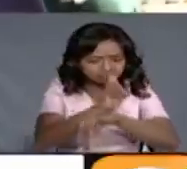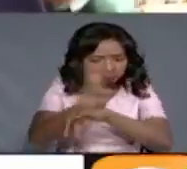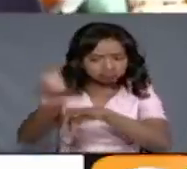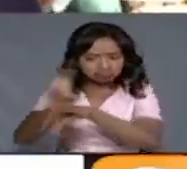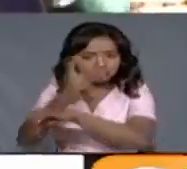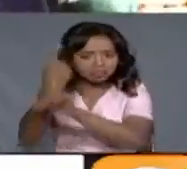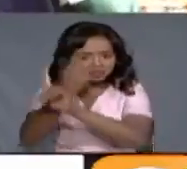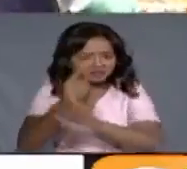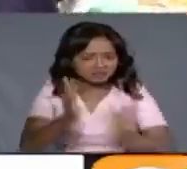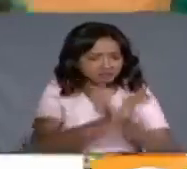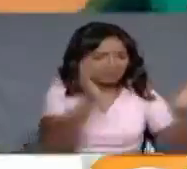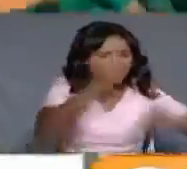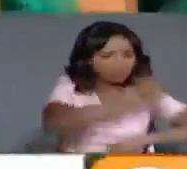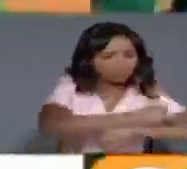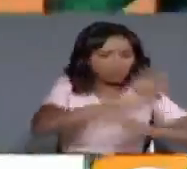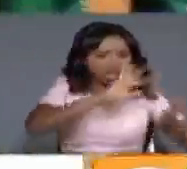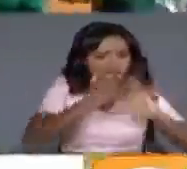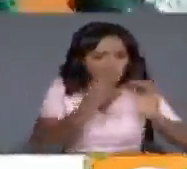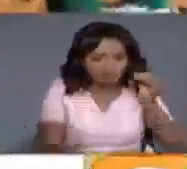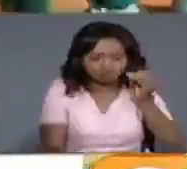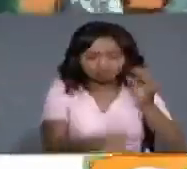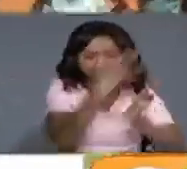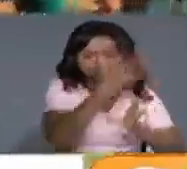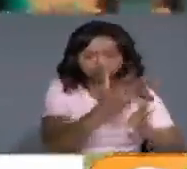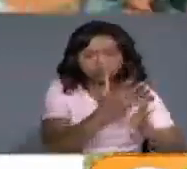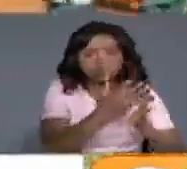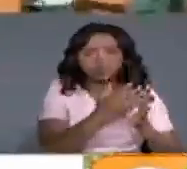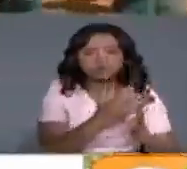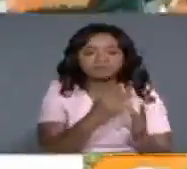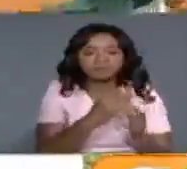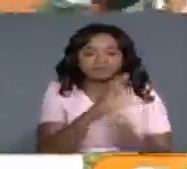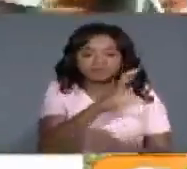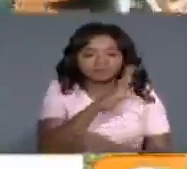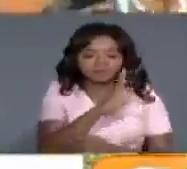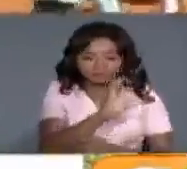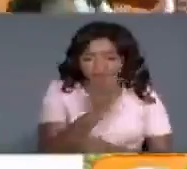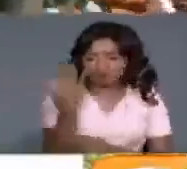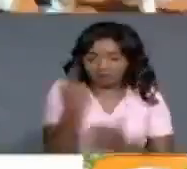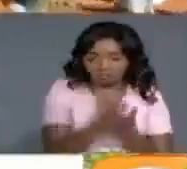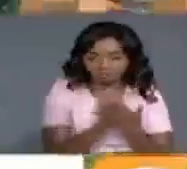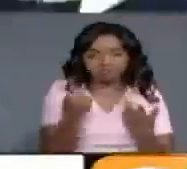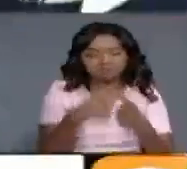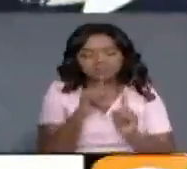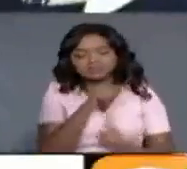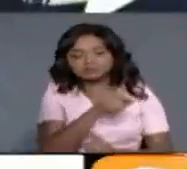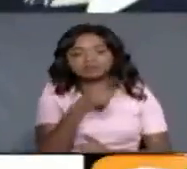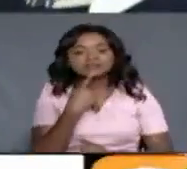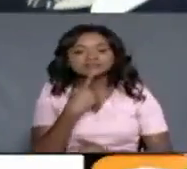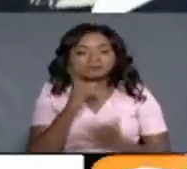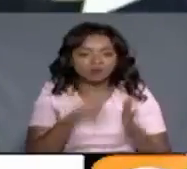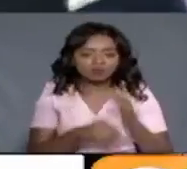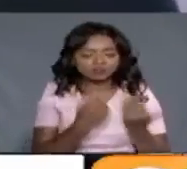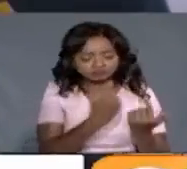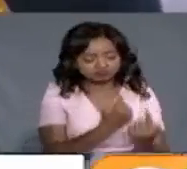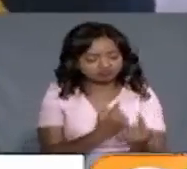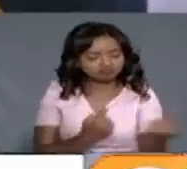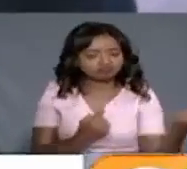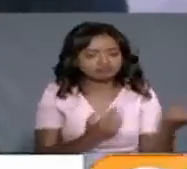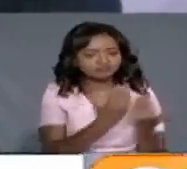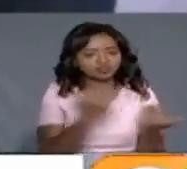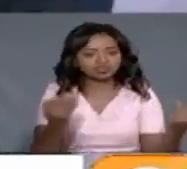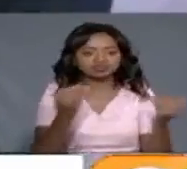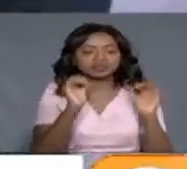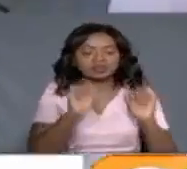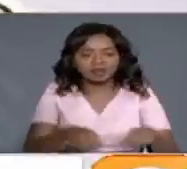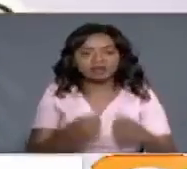public schools to witness the launch of CBC in grade 4 last week, has maintained that each child is getting an equal share of knowledge.